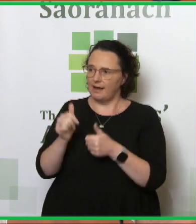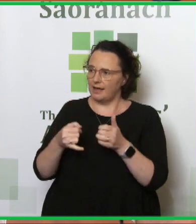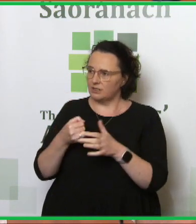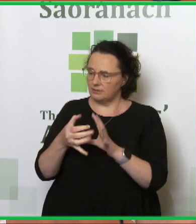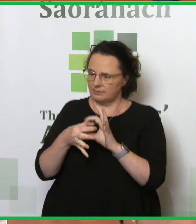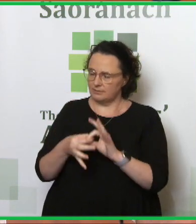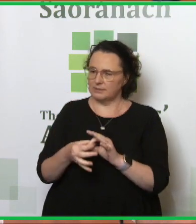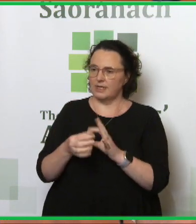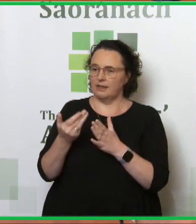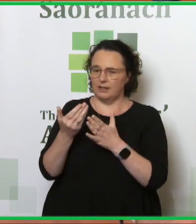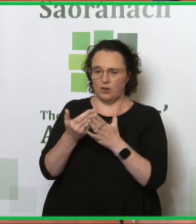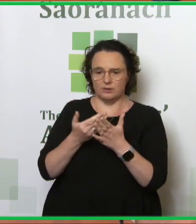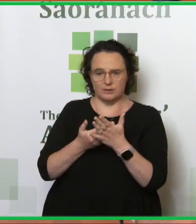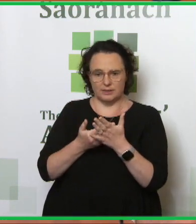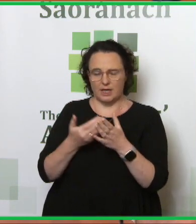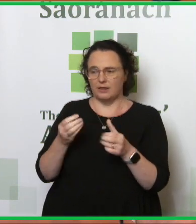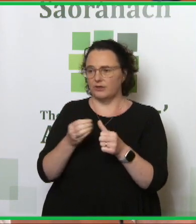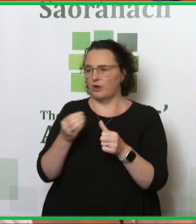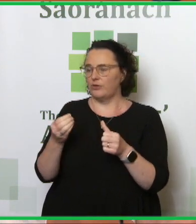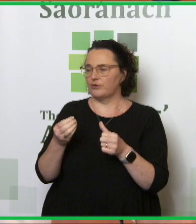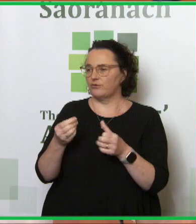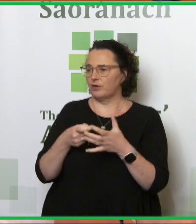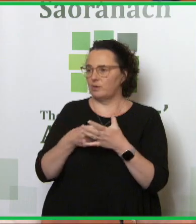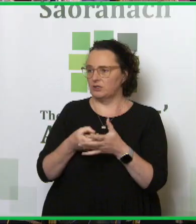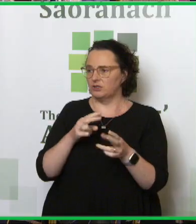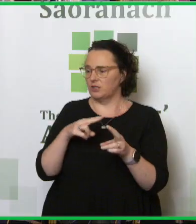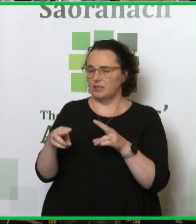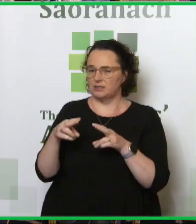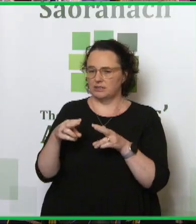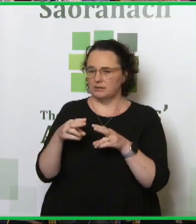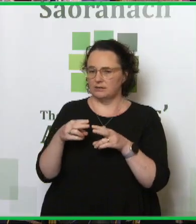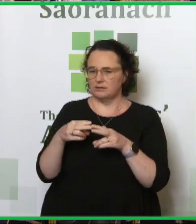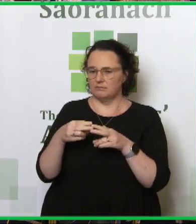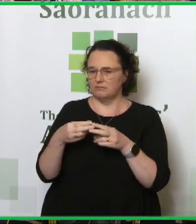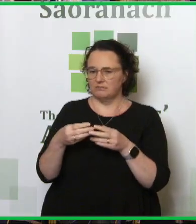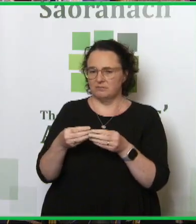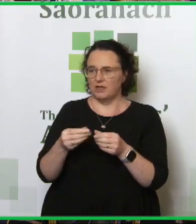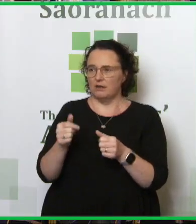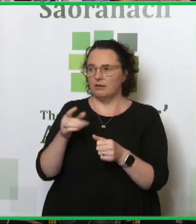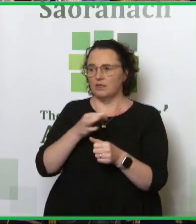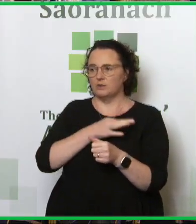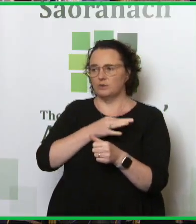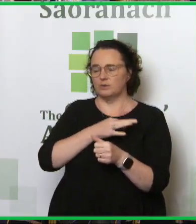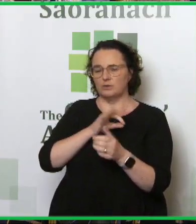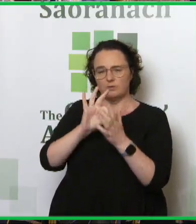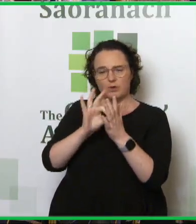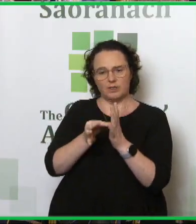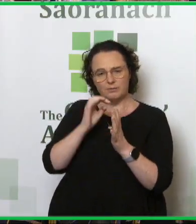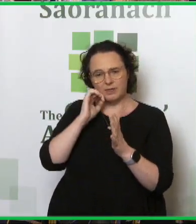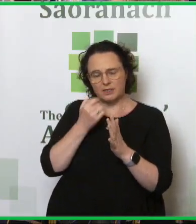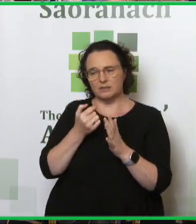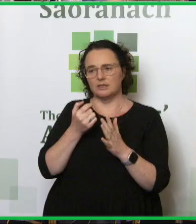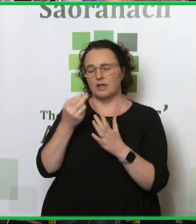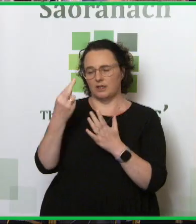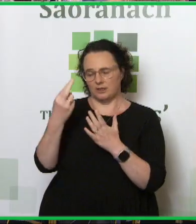that the other recommendations shouldn't dilute that? And that's a really good input, because the shaping of the